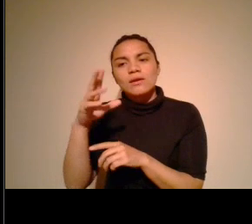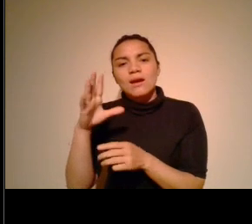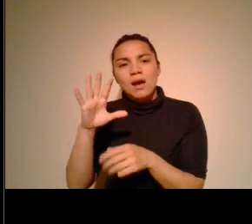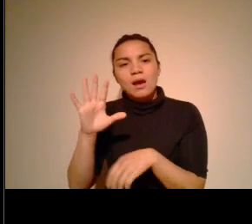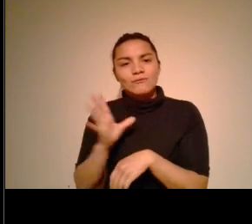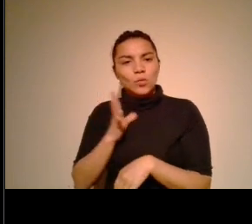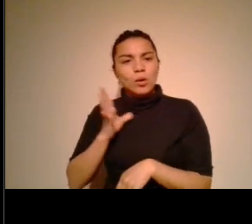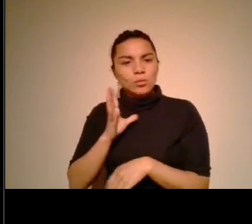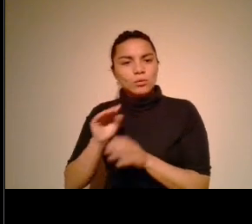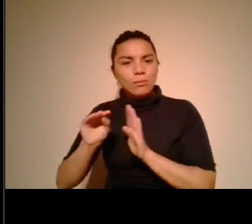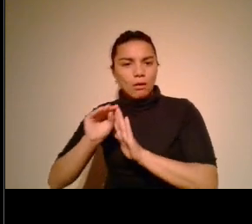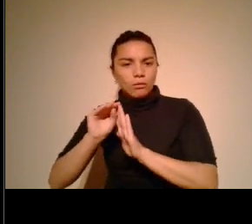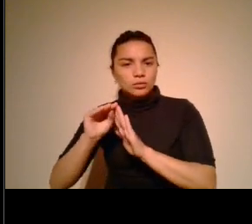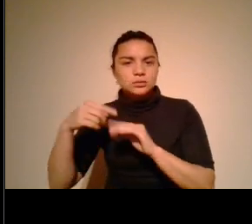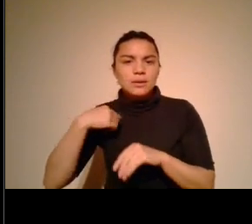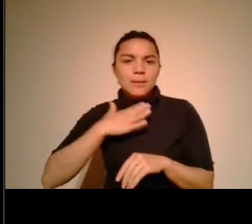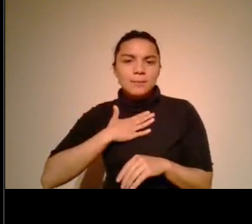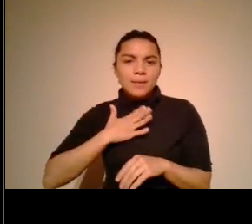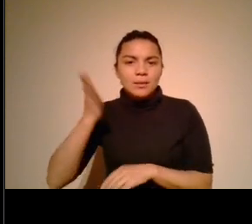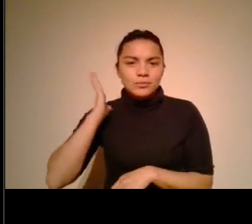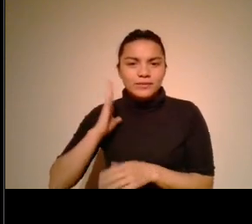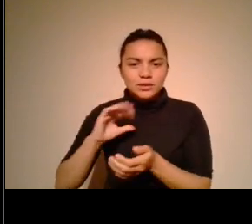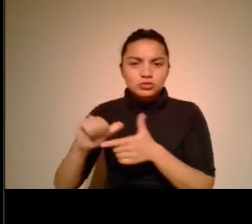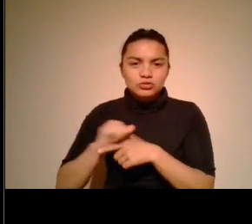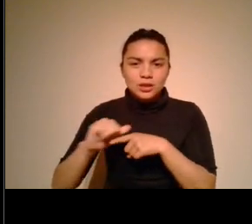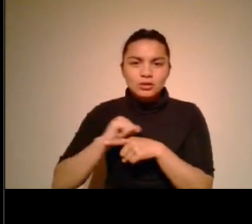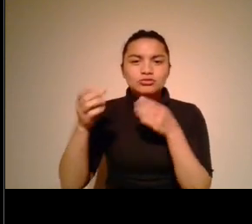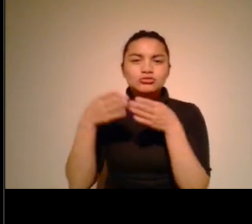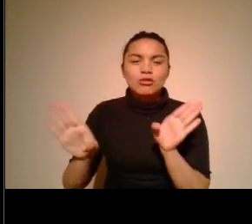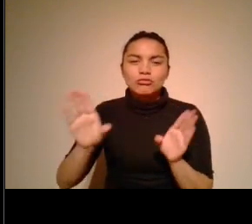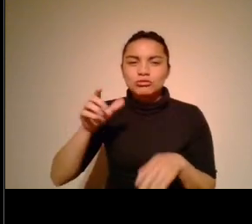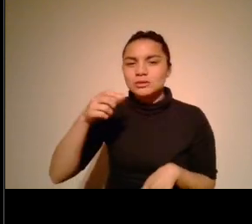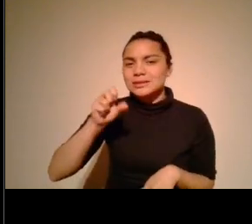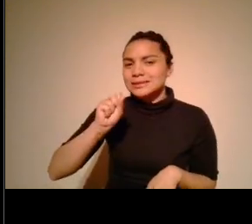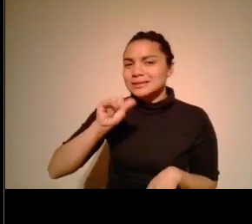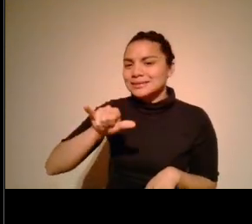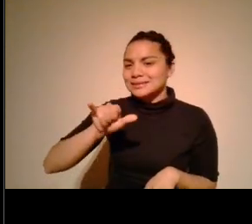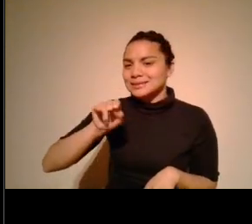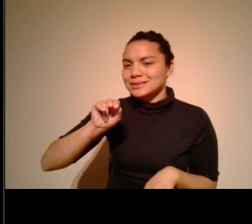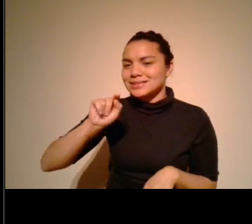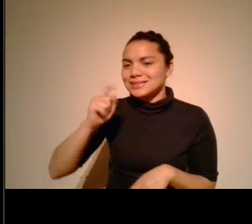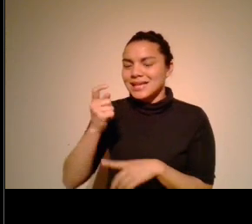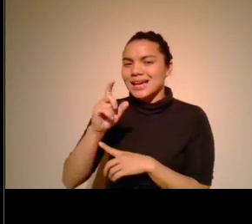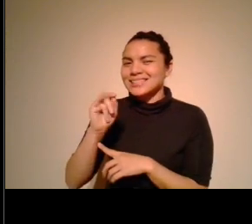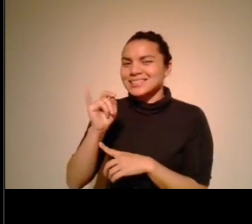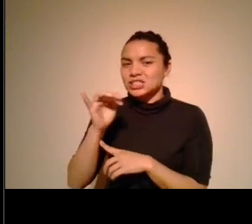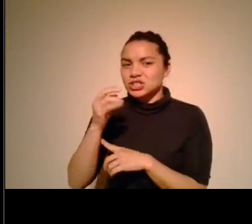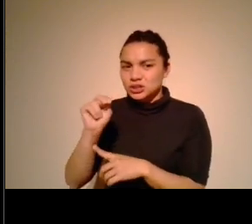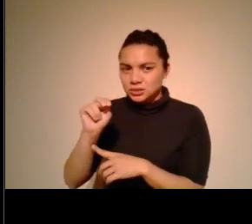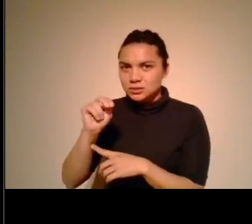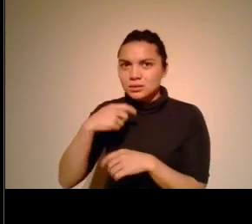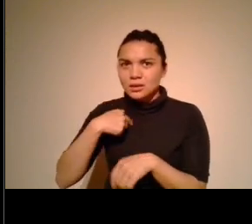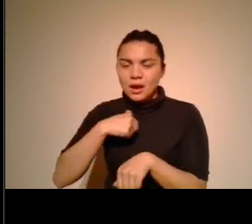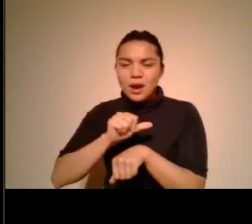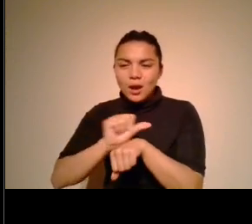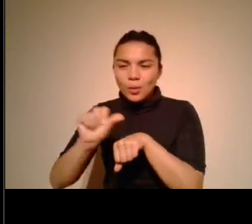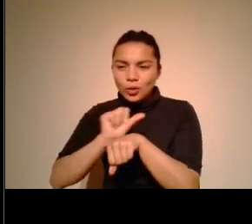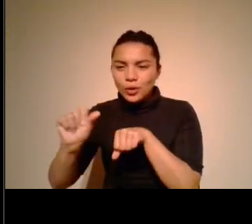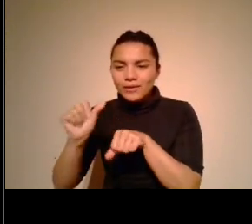as a generative syntactician, and I work mainly in minimalism, and there are a lot